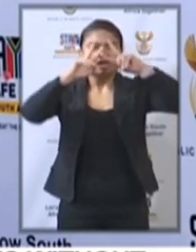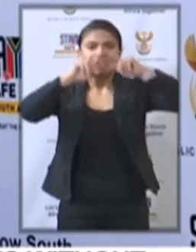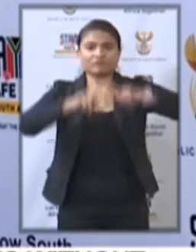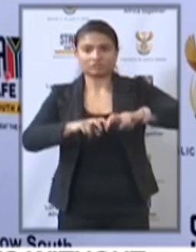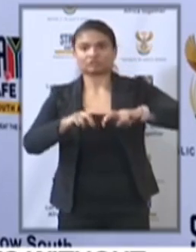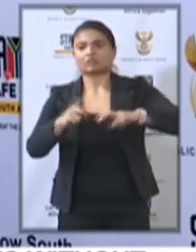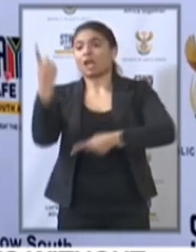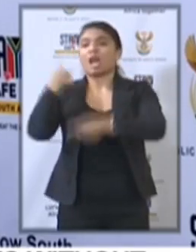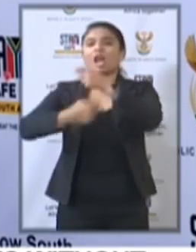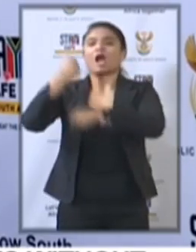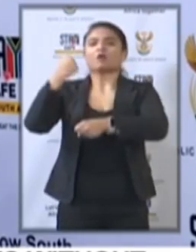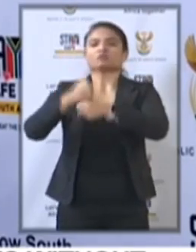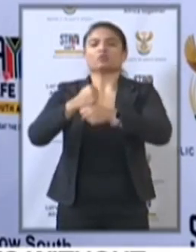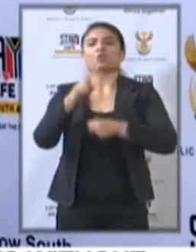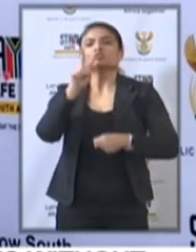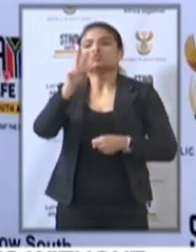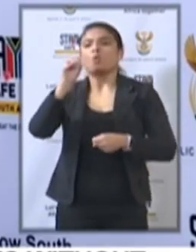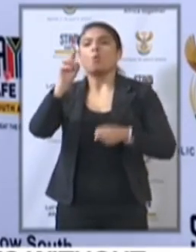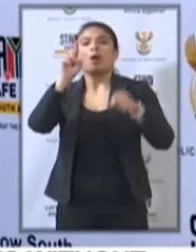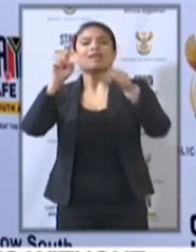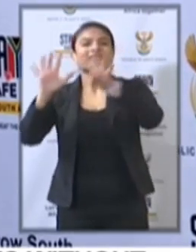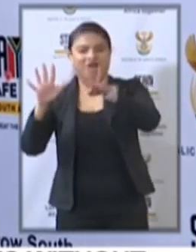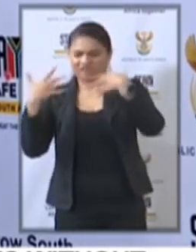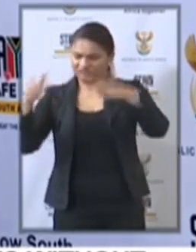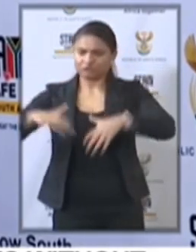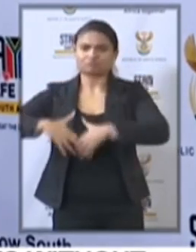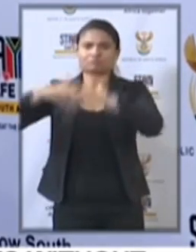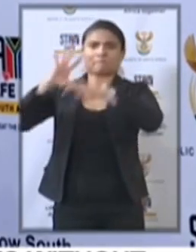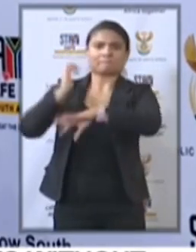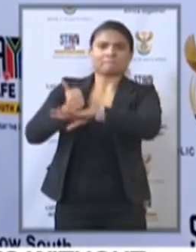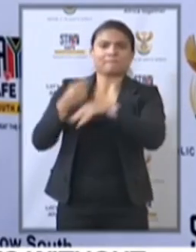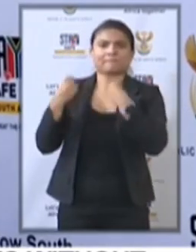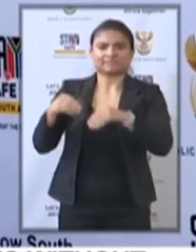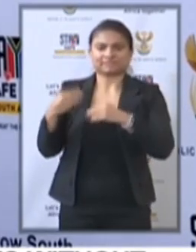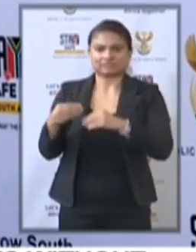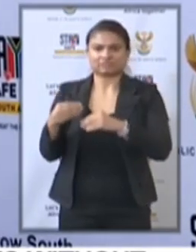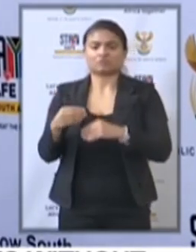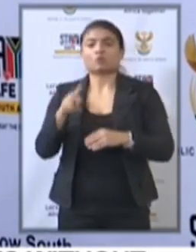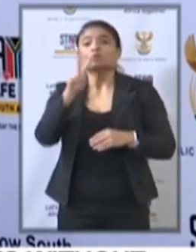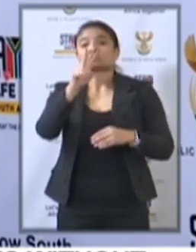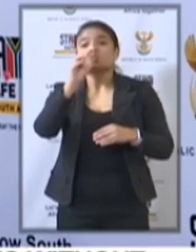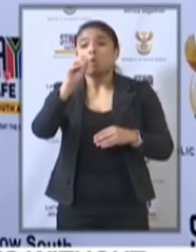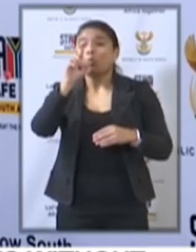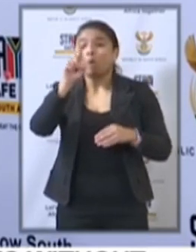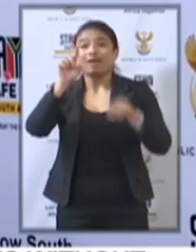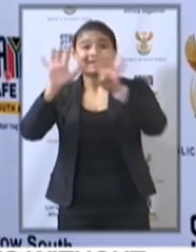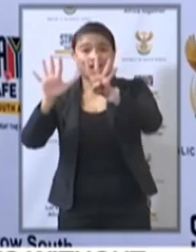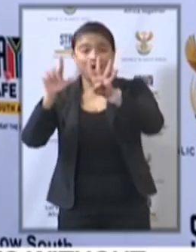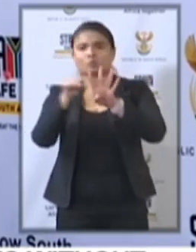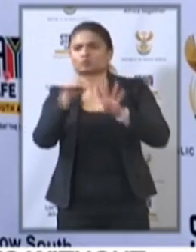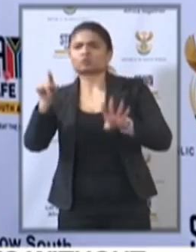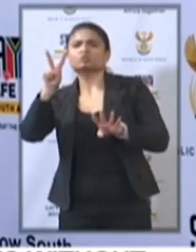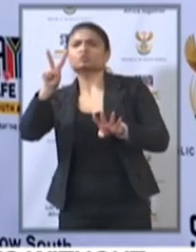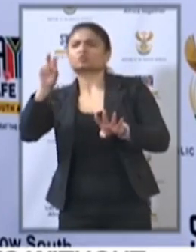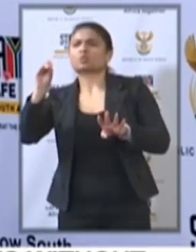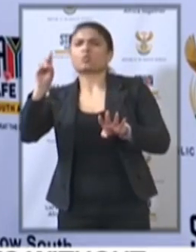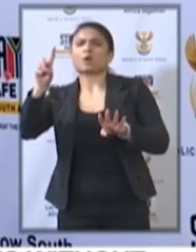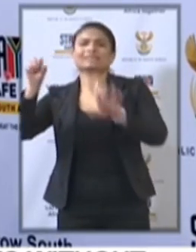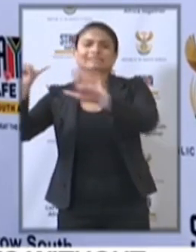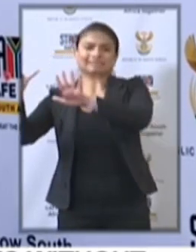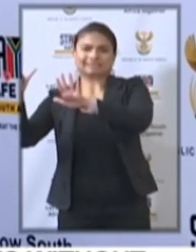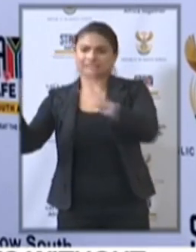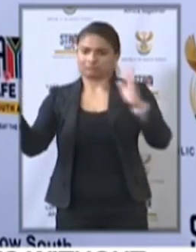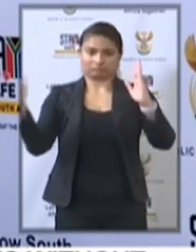year, 2019, covering the period 2014 to 2016, which showed that more